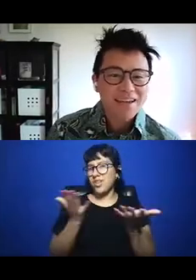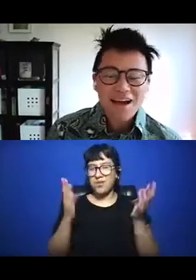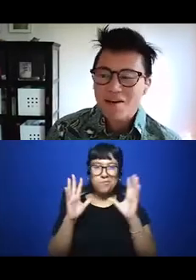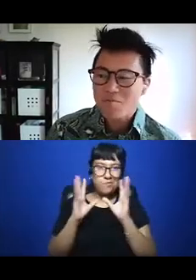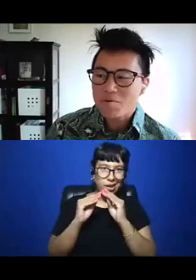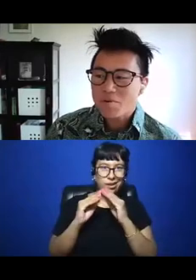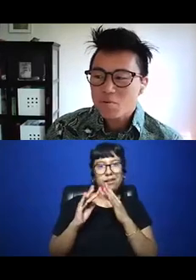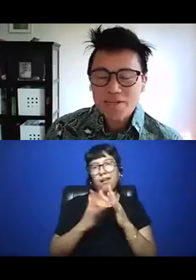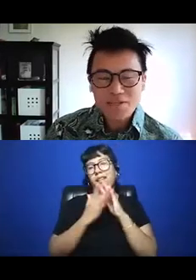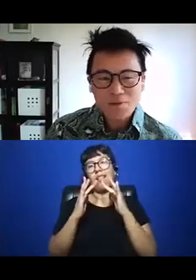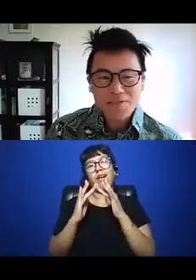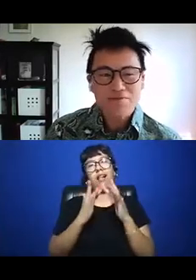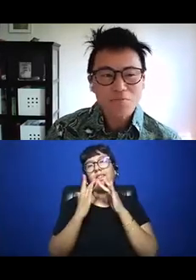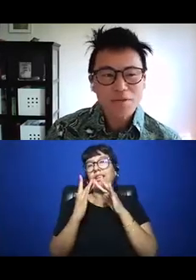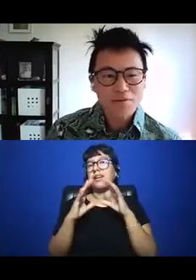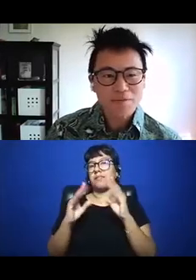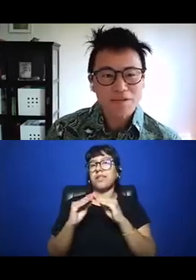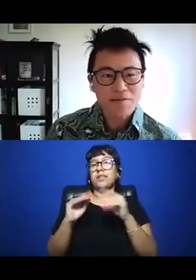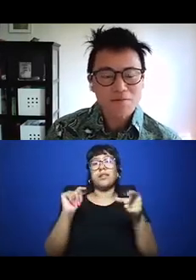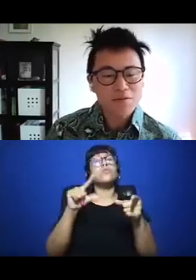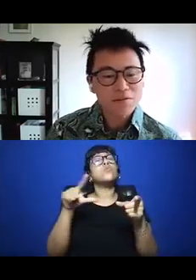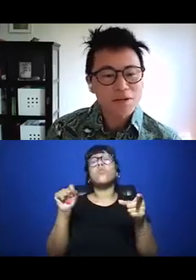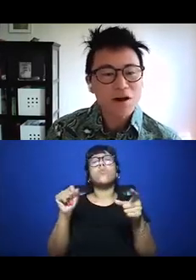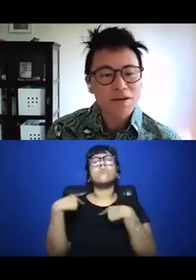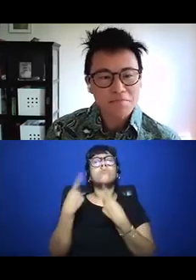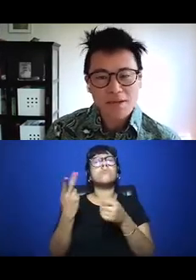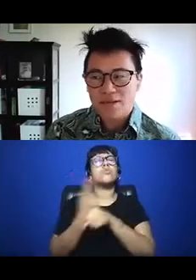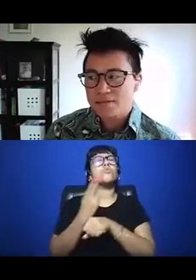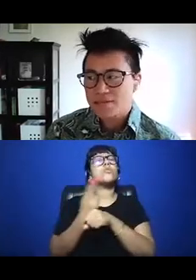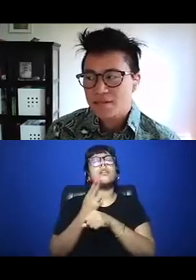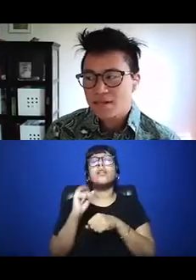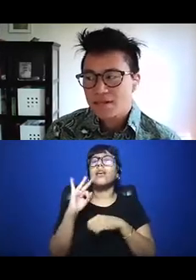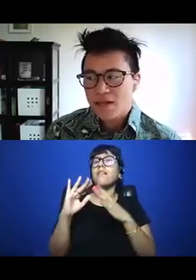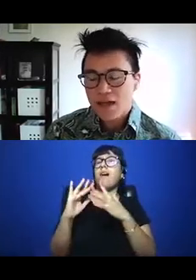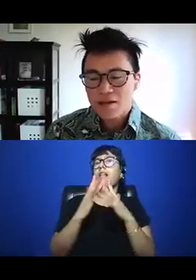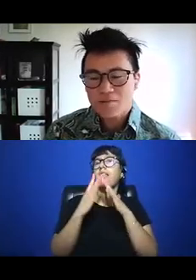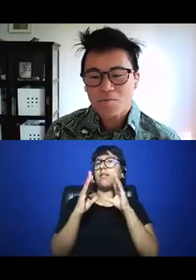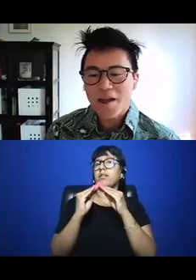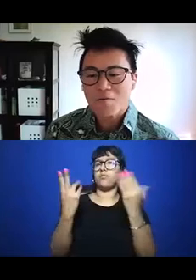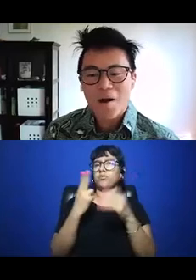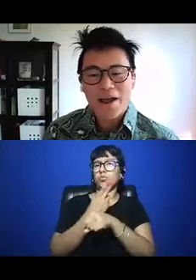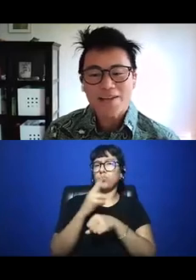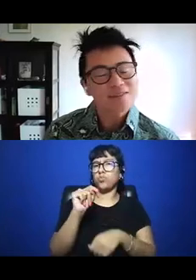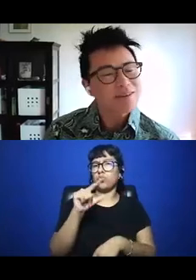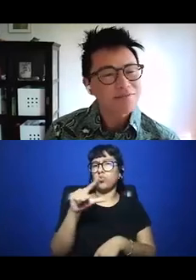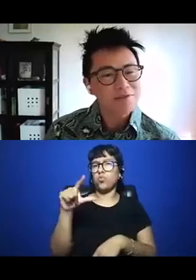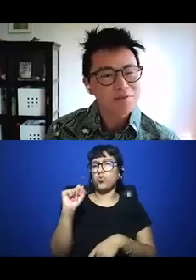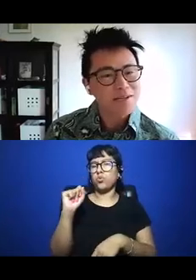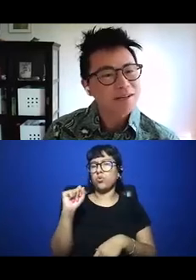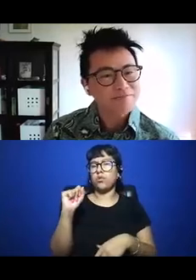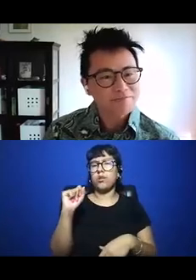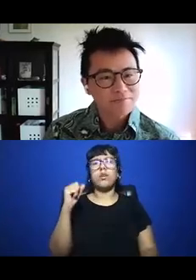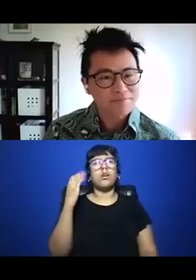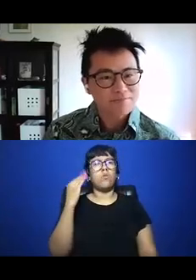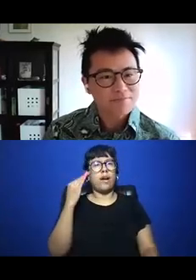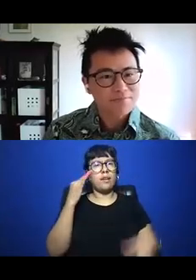meeting. What tools have you been using when you're doing online meetings? And why have you chosen